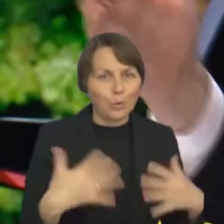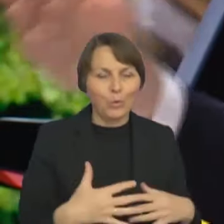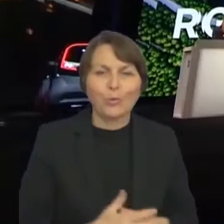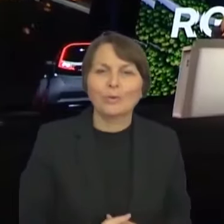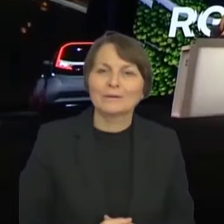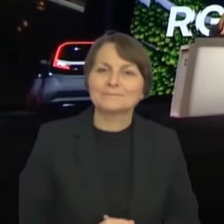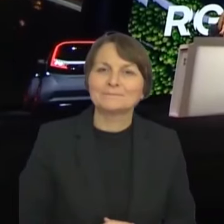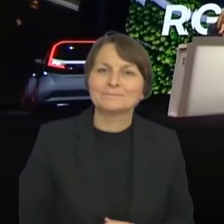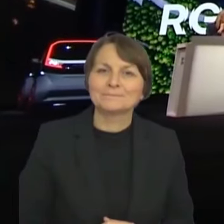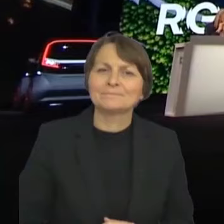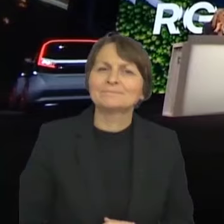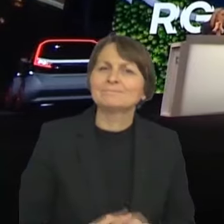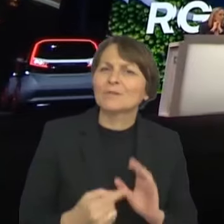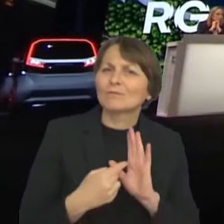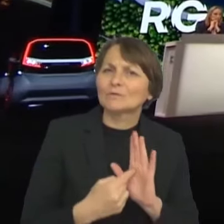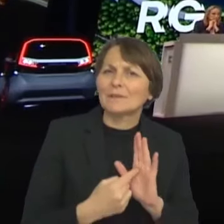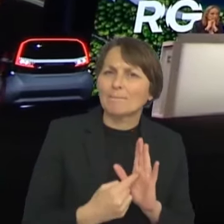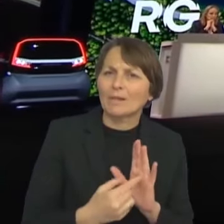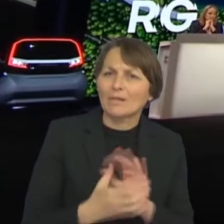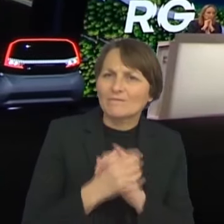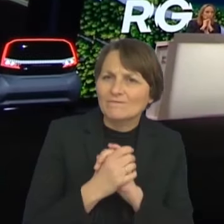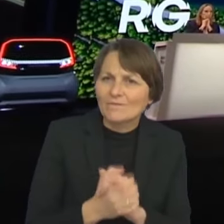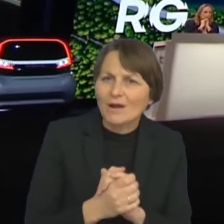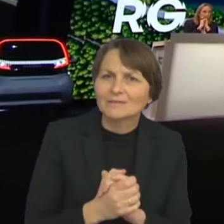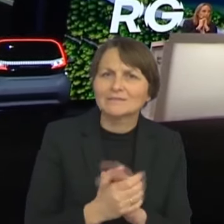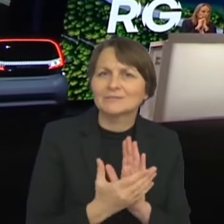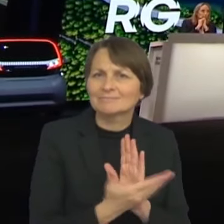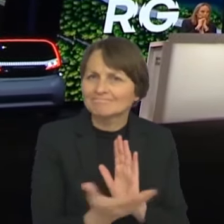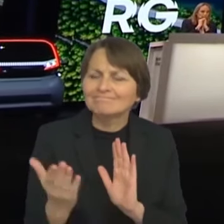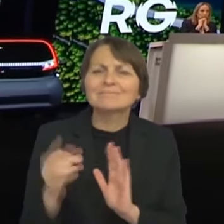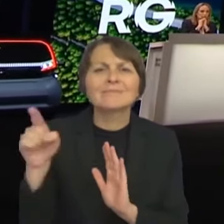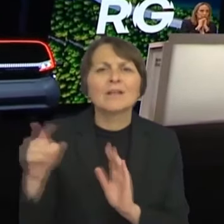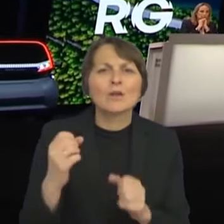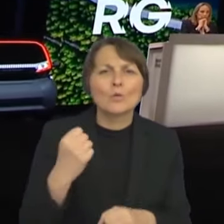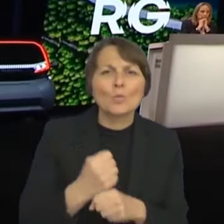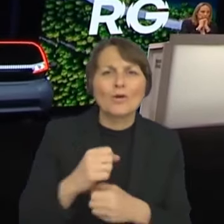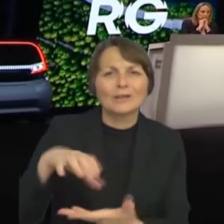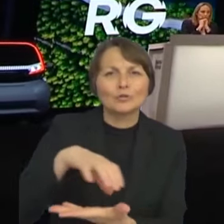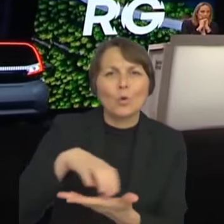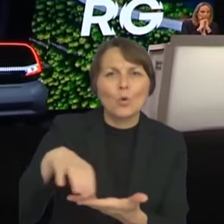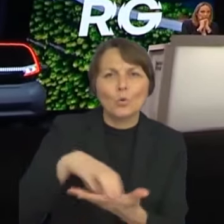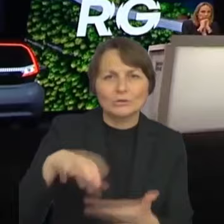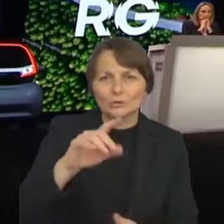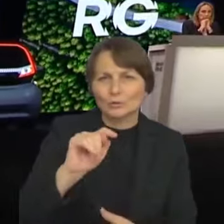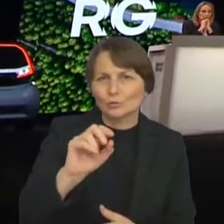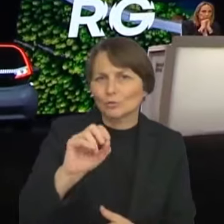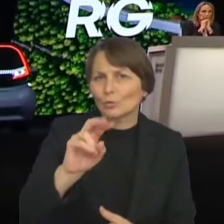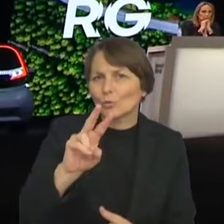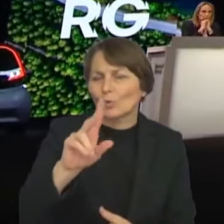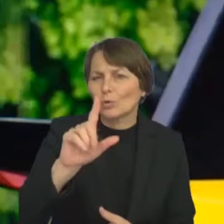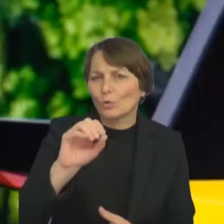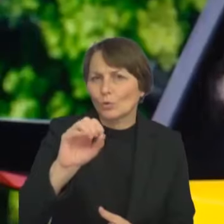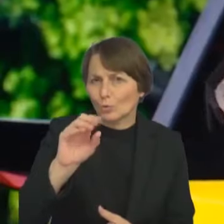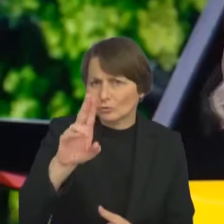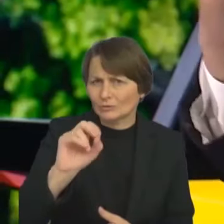our friends, our colleagues who are working in Toulouse, for example. That's the X team of Intel that has